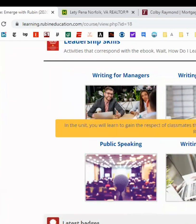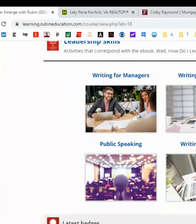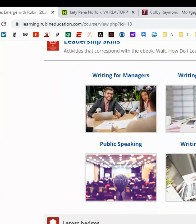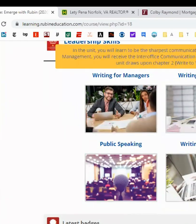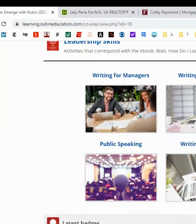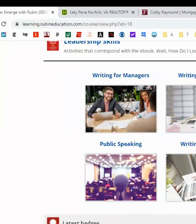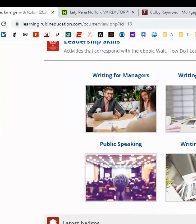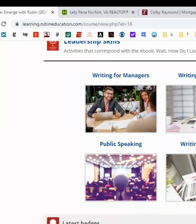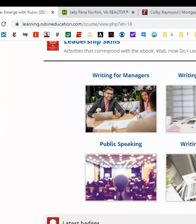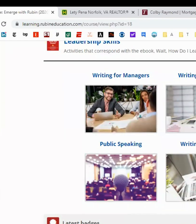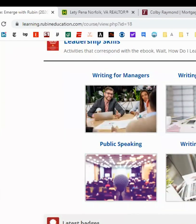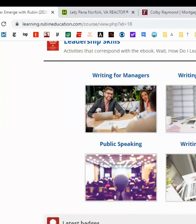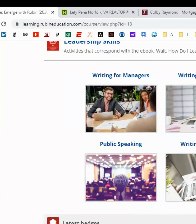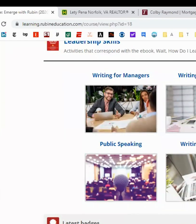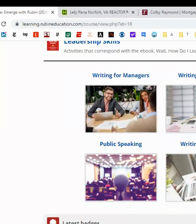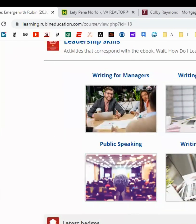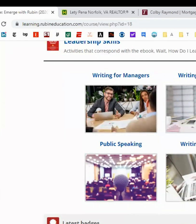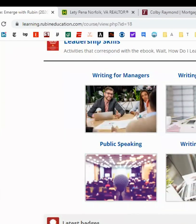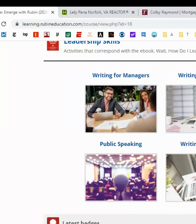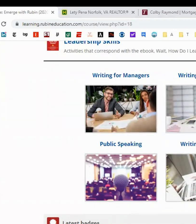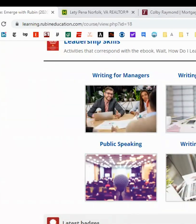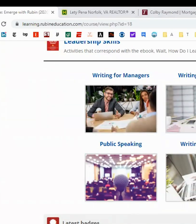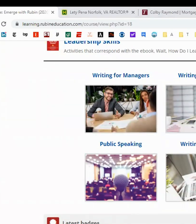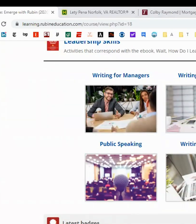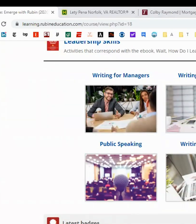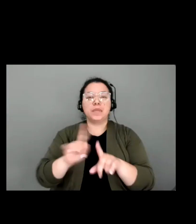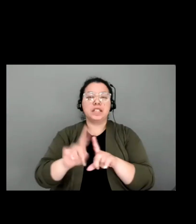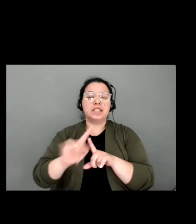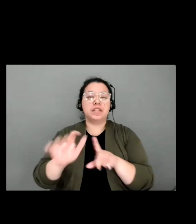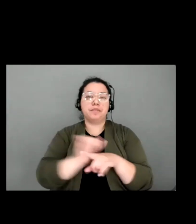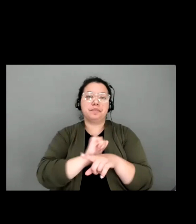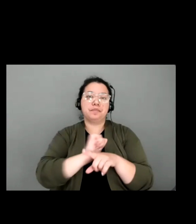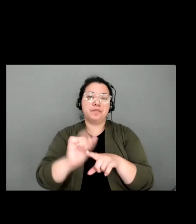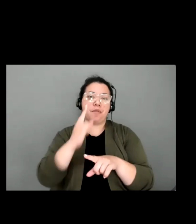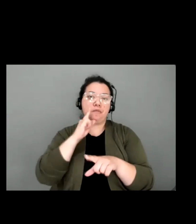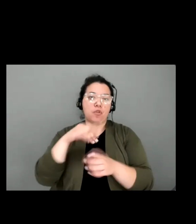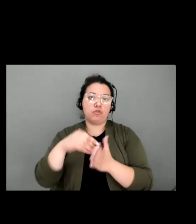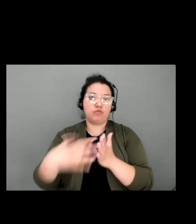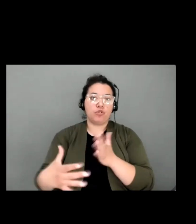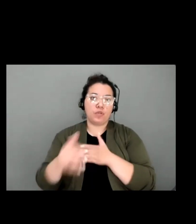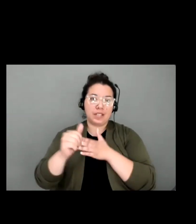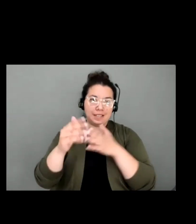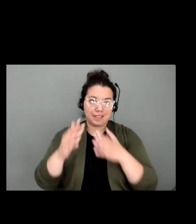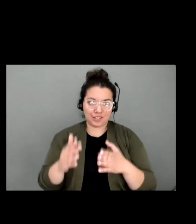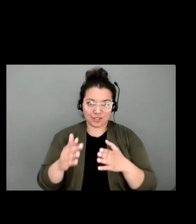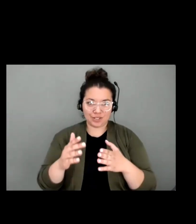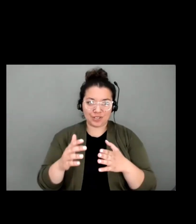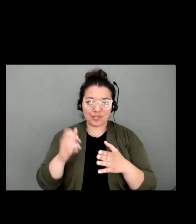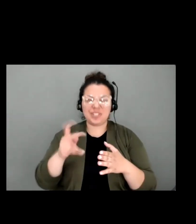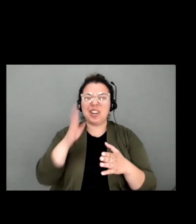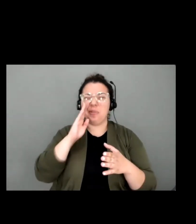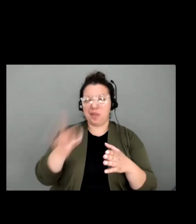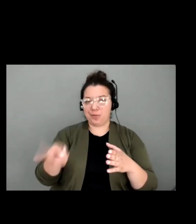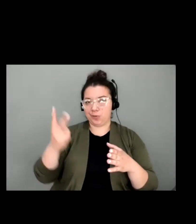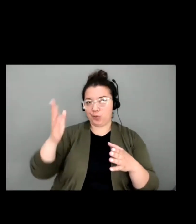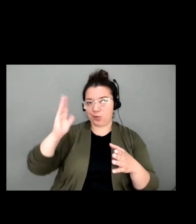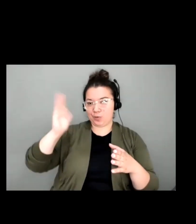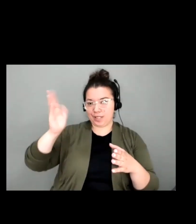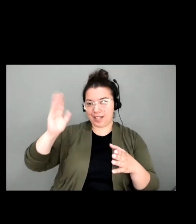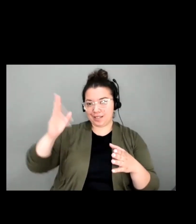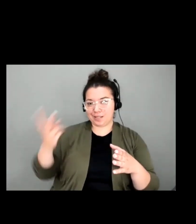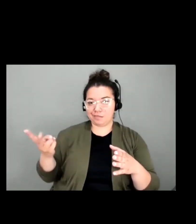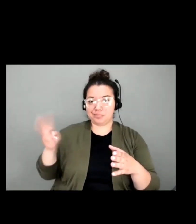also exercises for student leaders. So let's go ahead and bring our two guests back in.